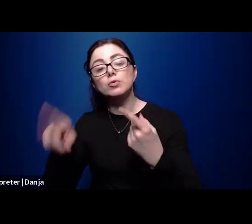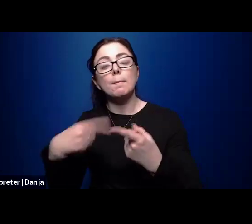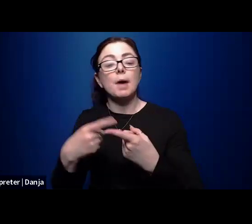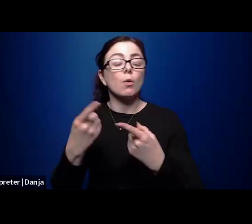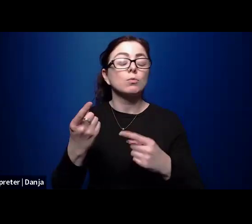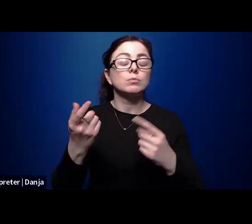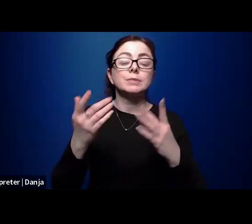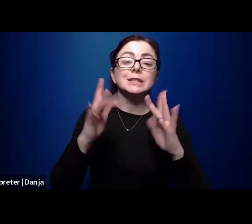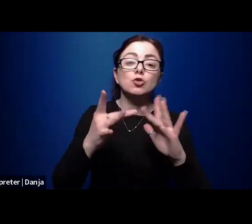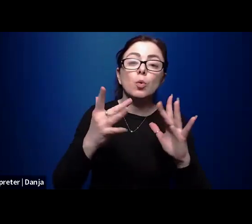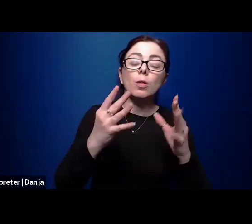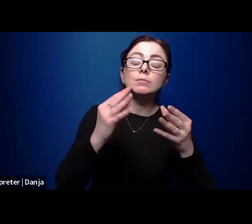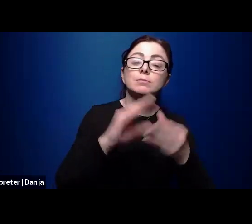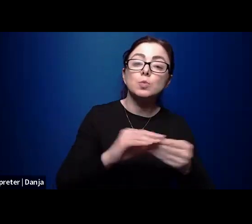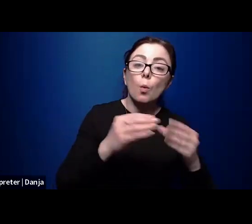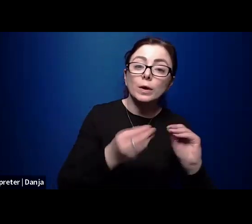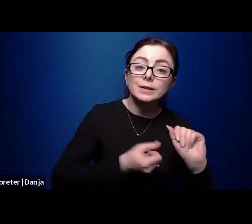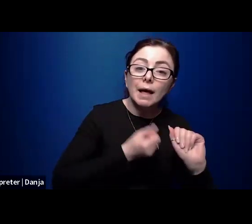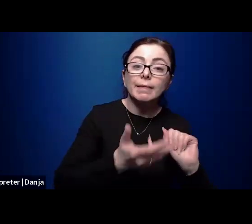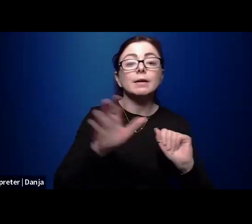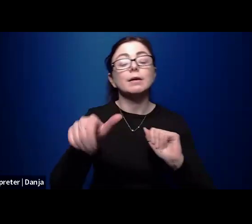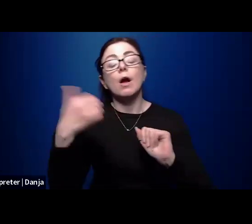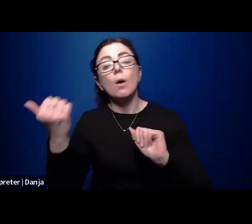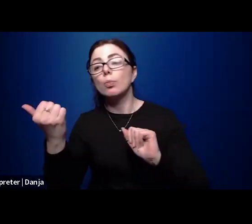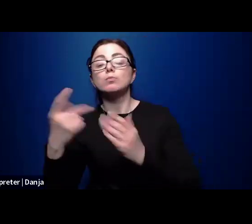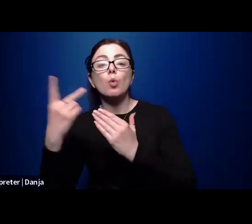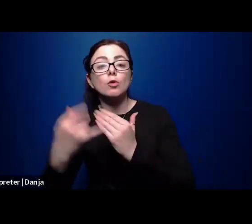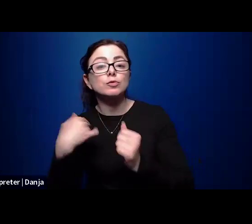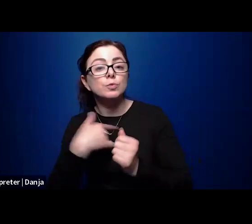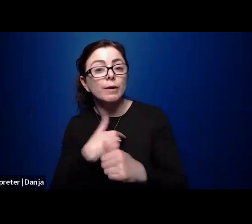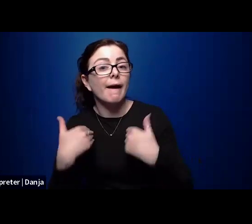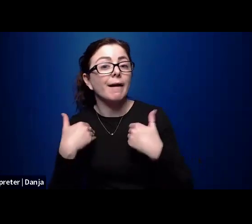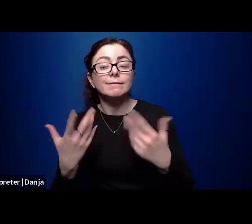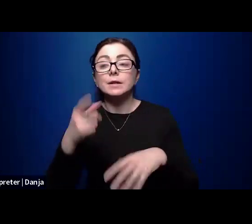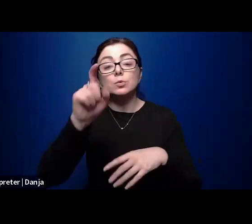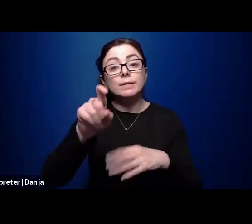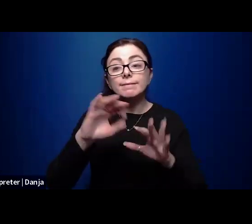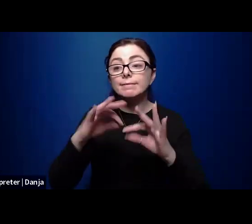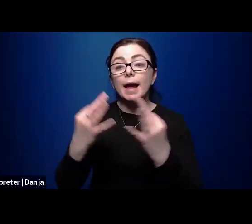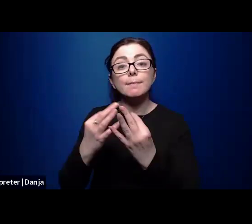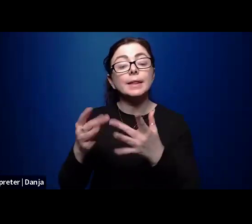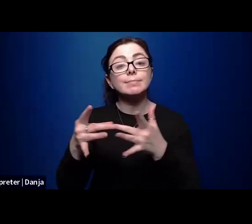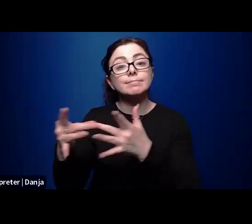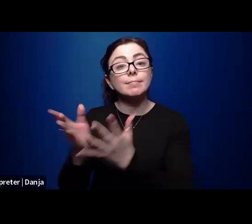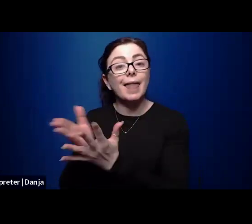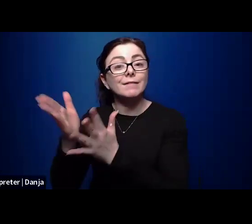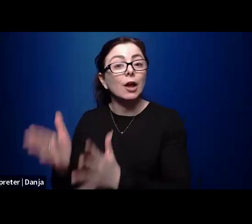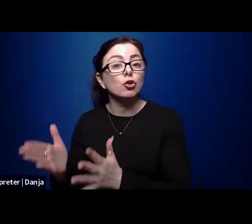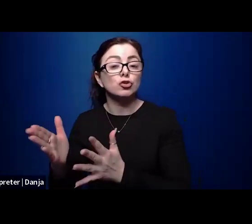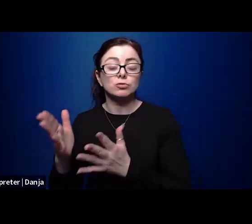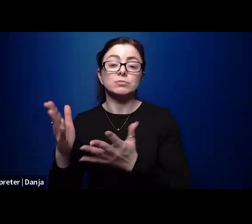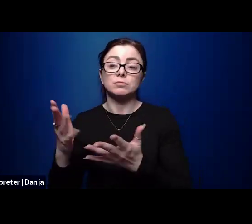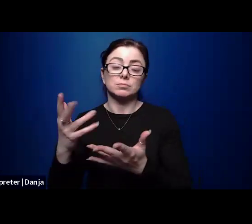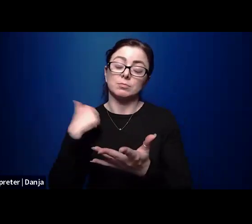other storytelling projects that we have. If you need a family navigator for support through Child Health Specialty Clinics, we'd be